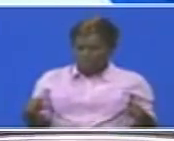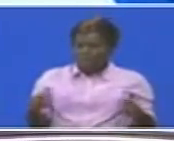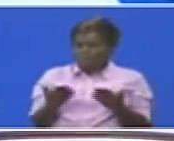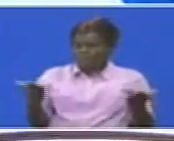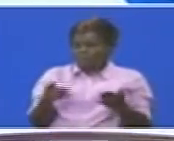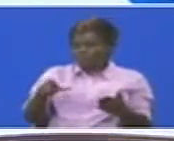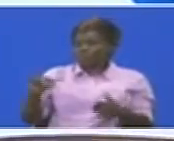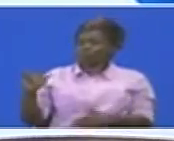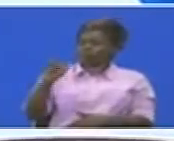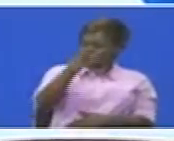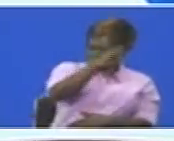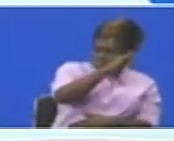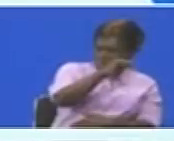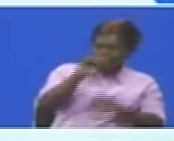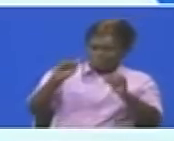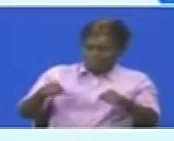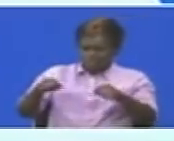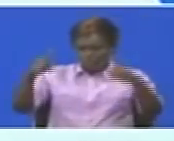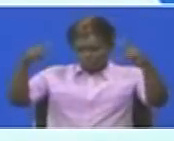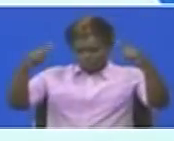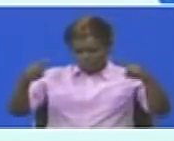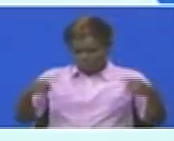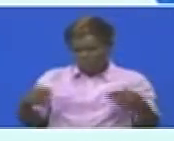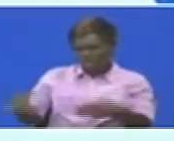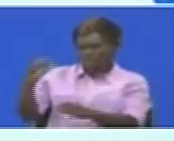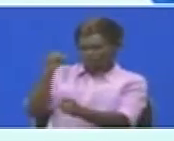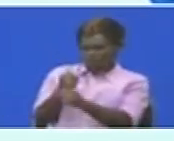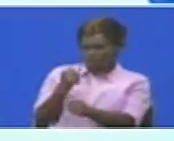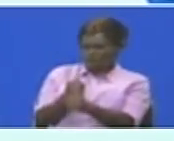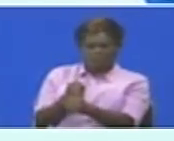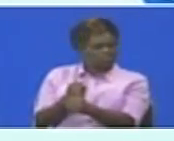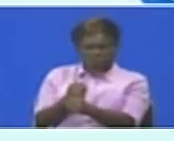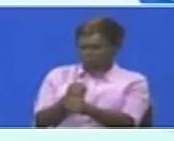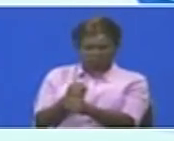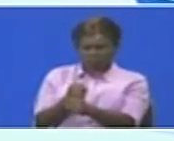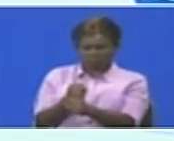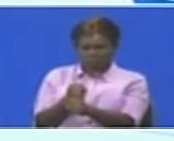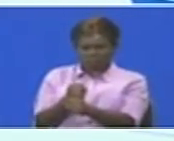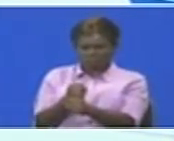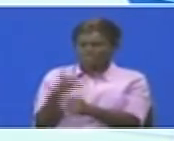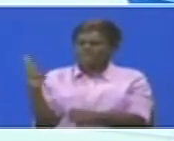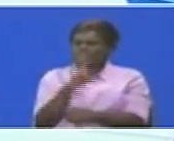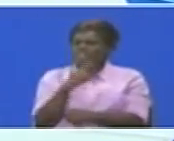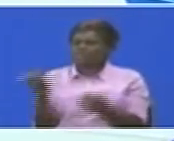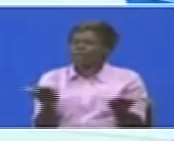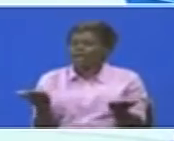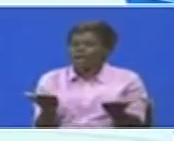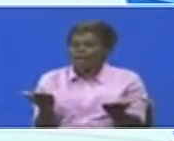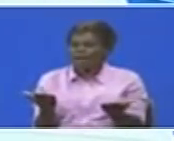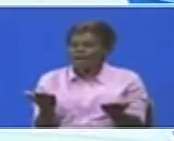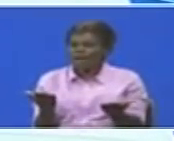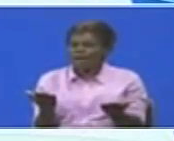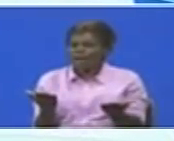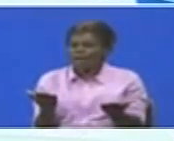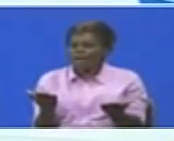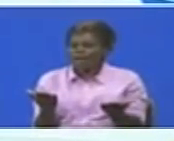someone got opportunity elsewhere. You don't leave your job here to say, I want to go to Paris today. Where are we daring abroad next? Let